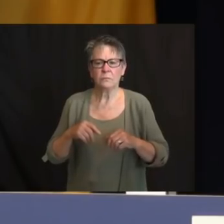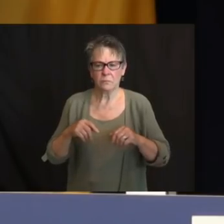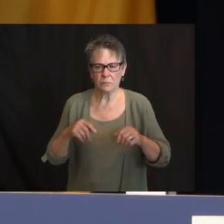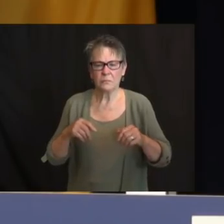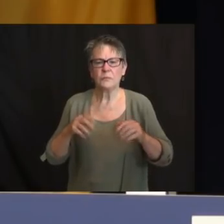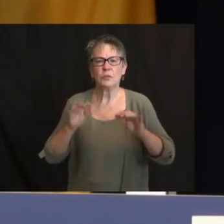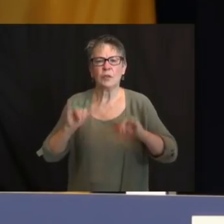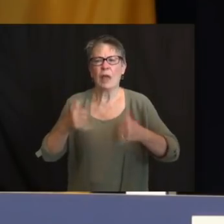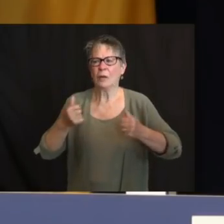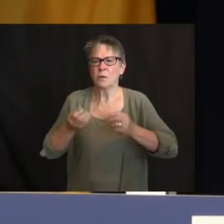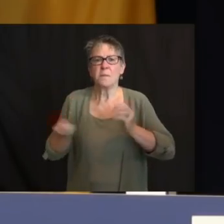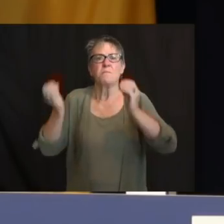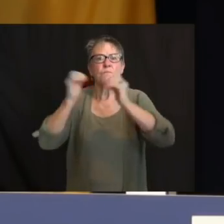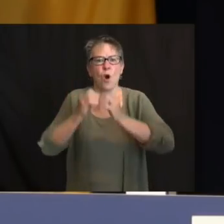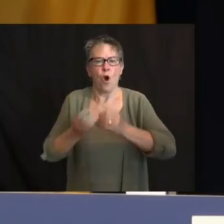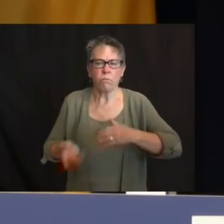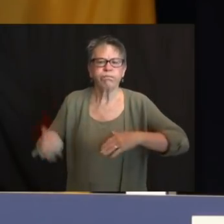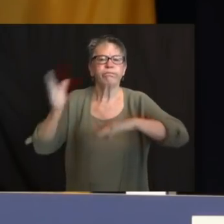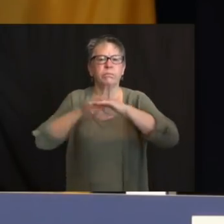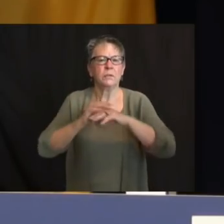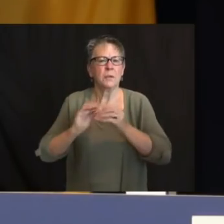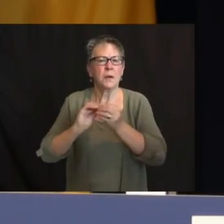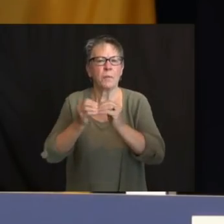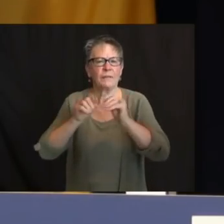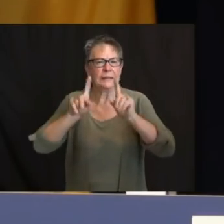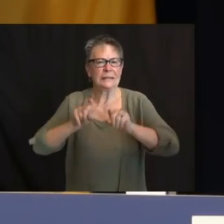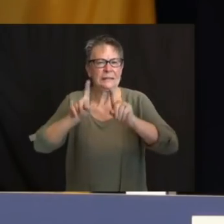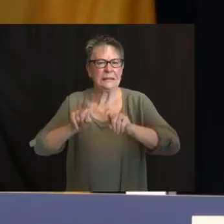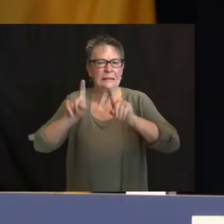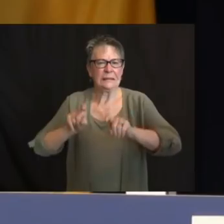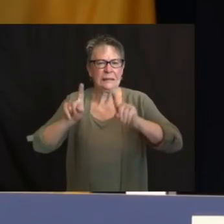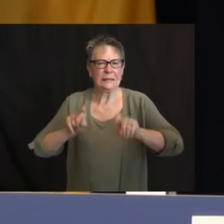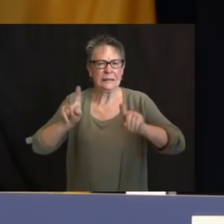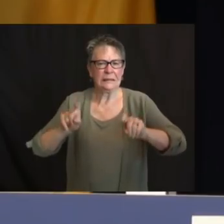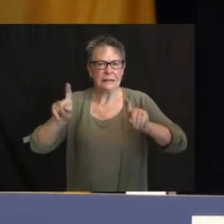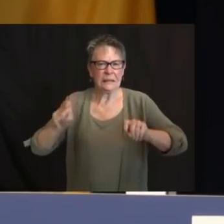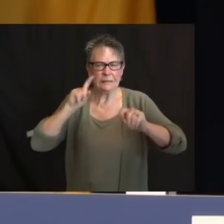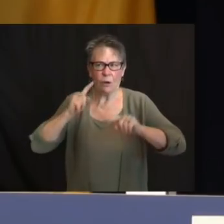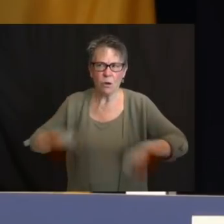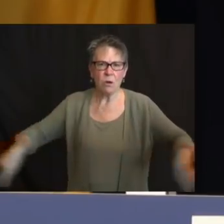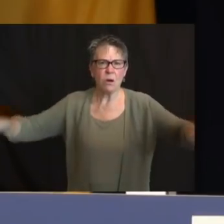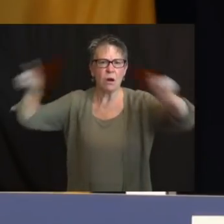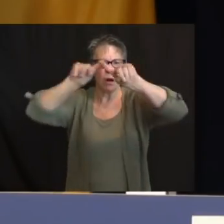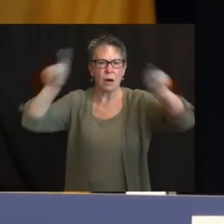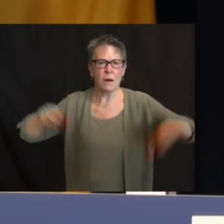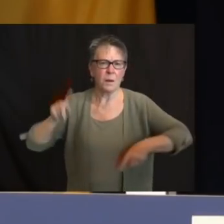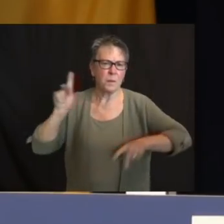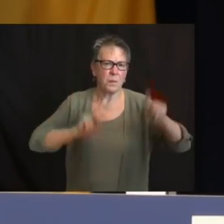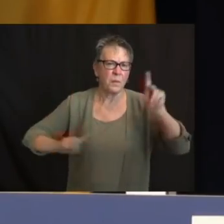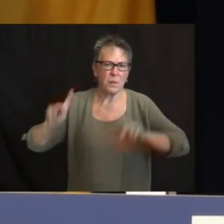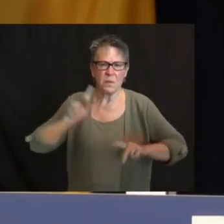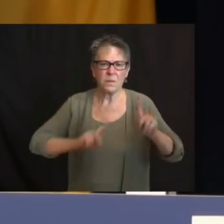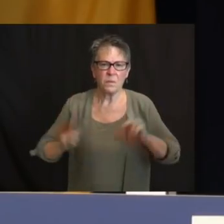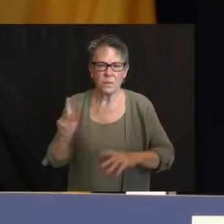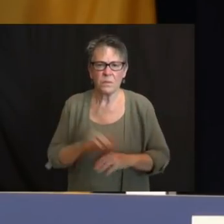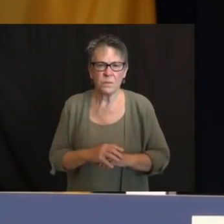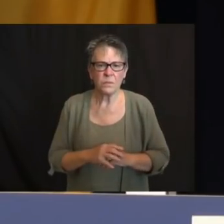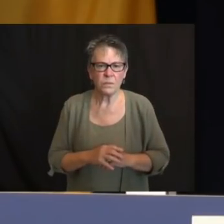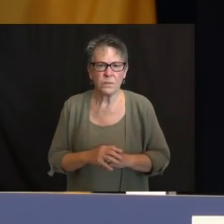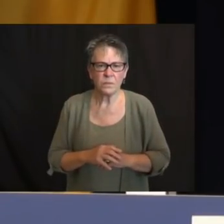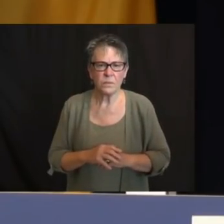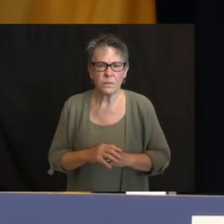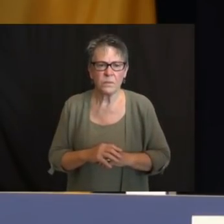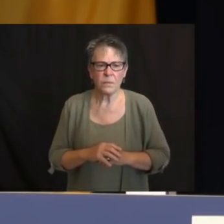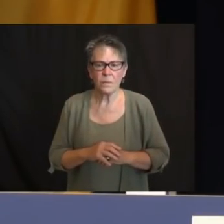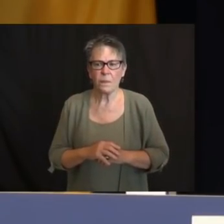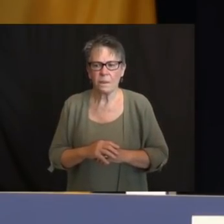state, and testing is critical to identifying and containing the spread of this virus. The expansion